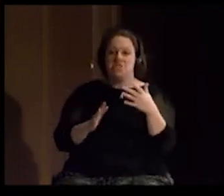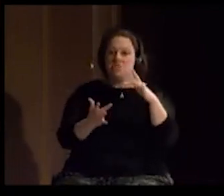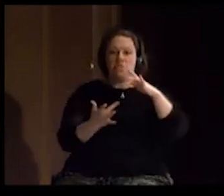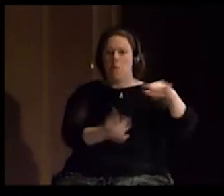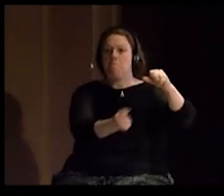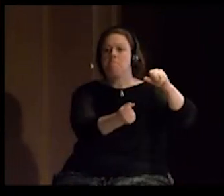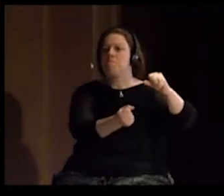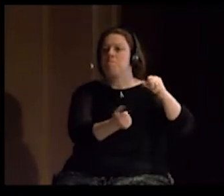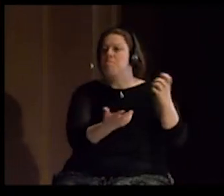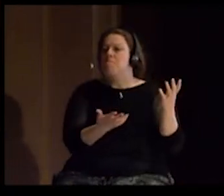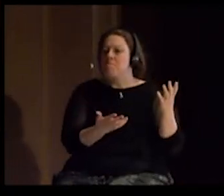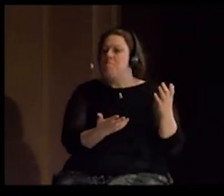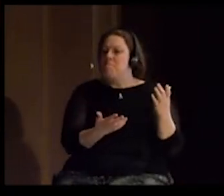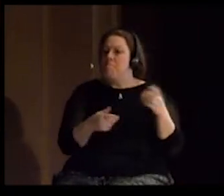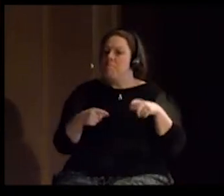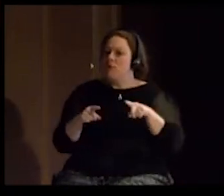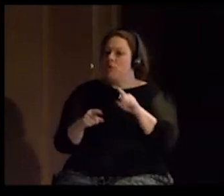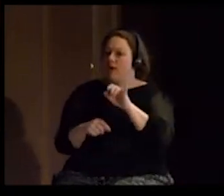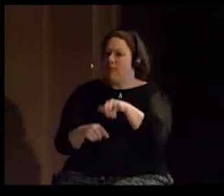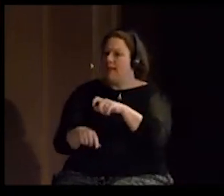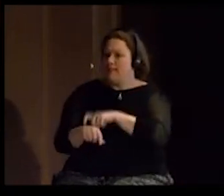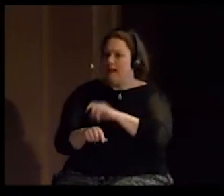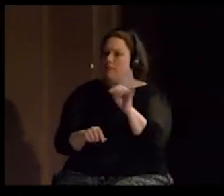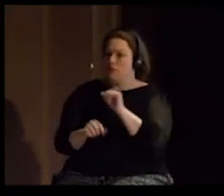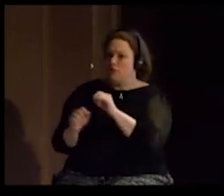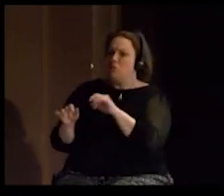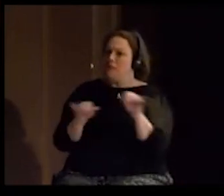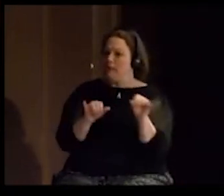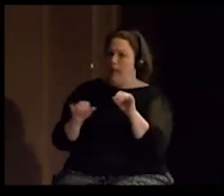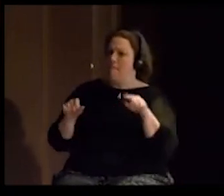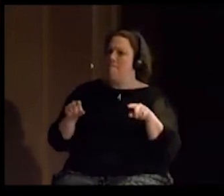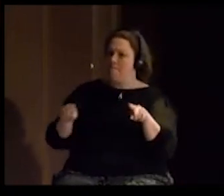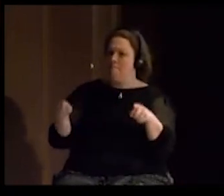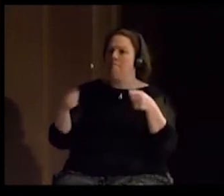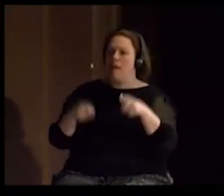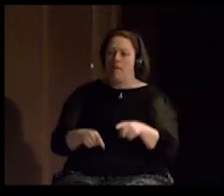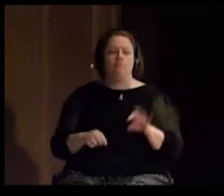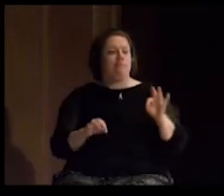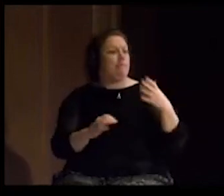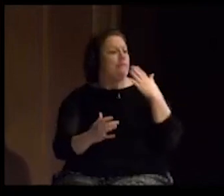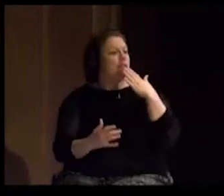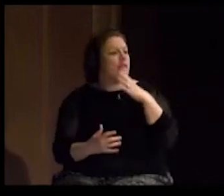thriving coral reef, the fish will essentially disappear. Okay, thanks very much. Thank you.